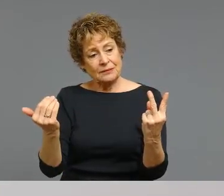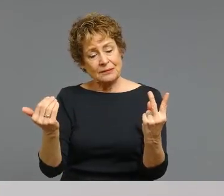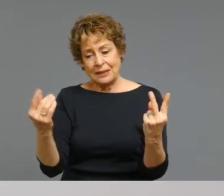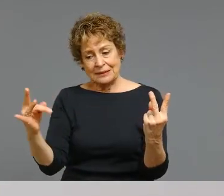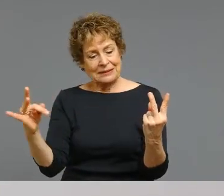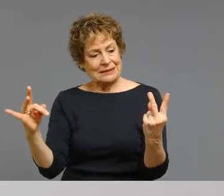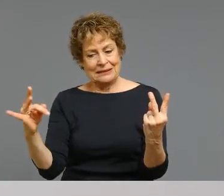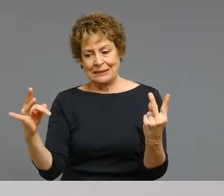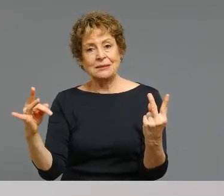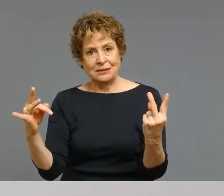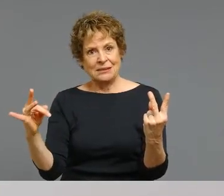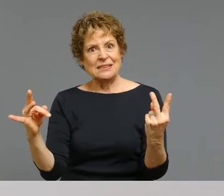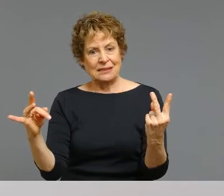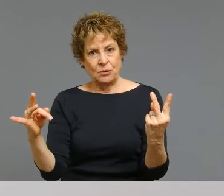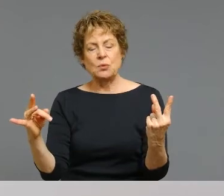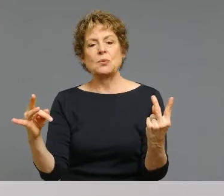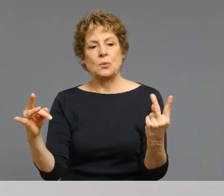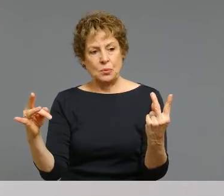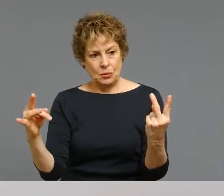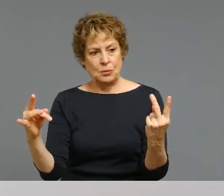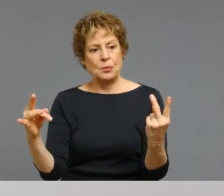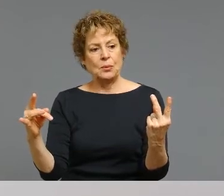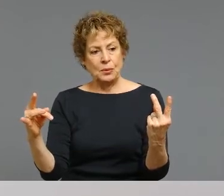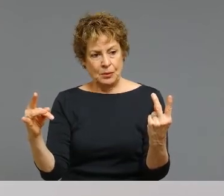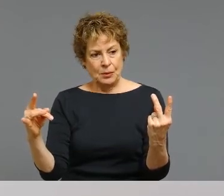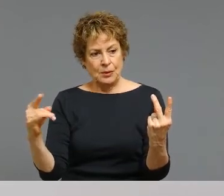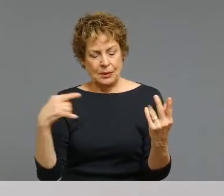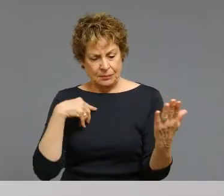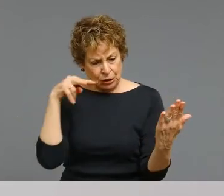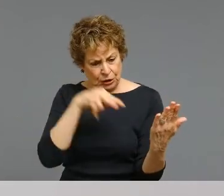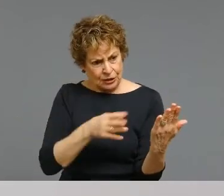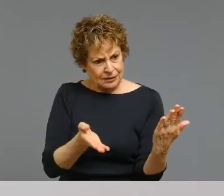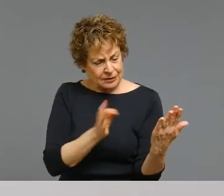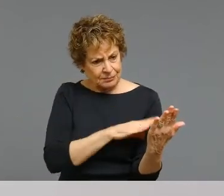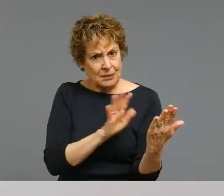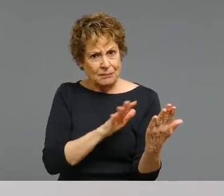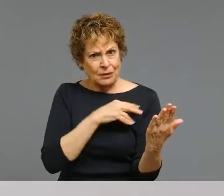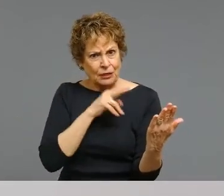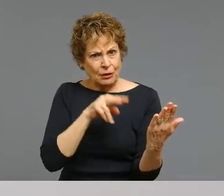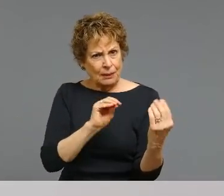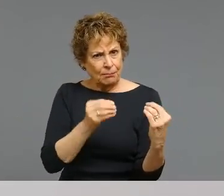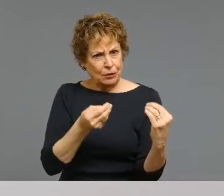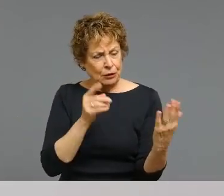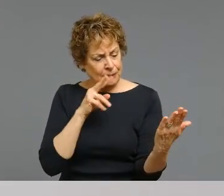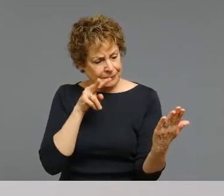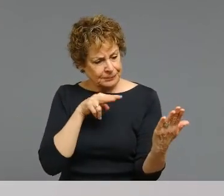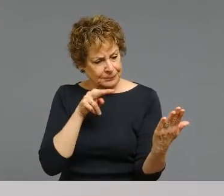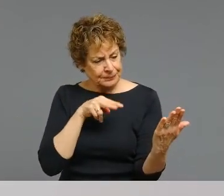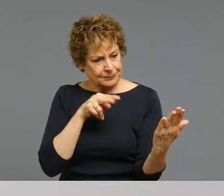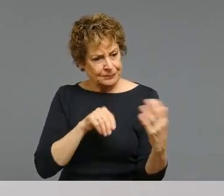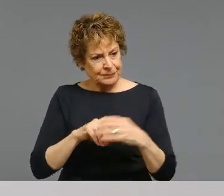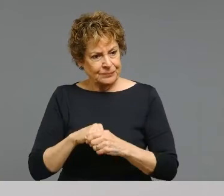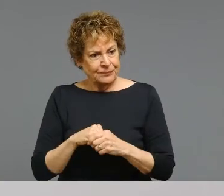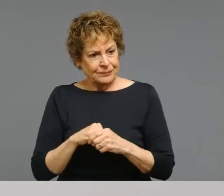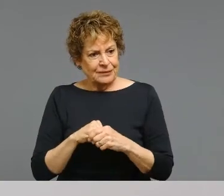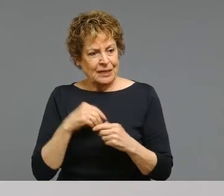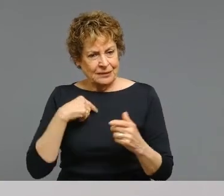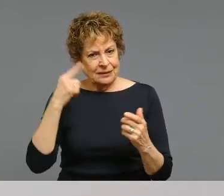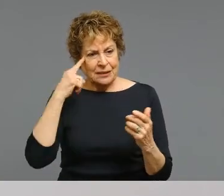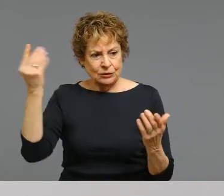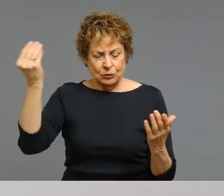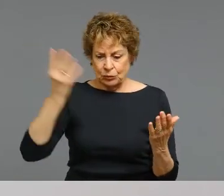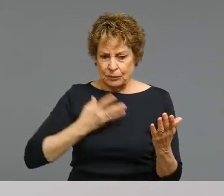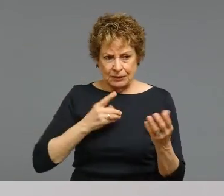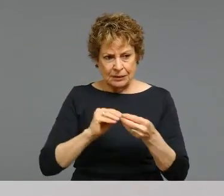18. I think they gave me, I'm going back to my data, because I think they gave me a number for kiddos,